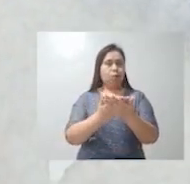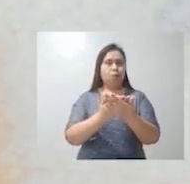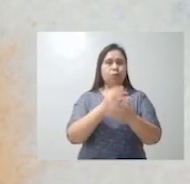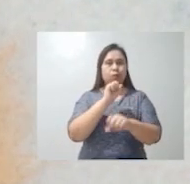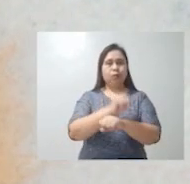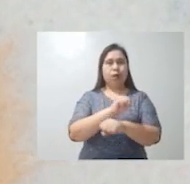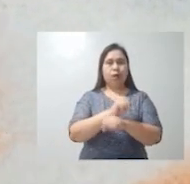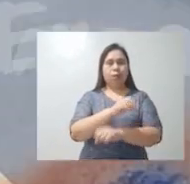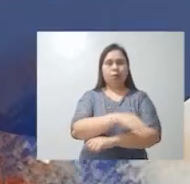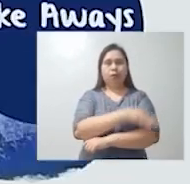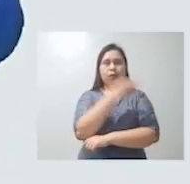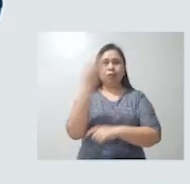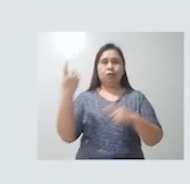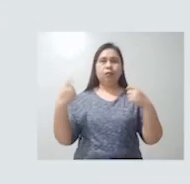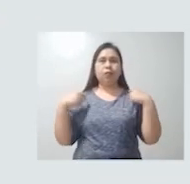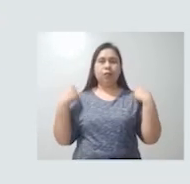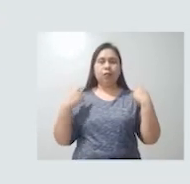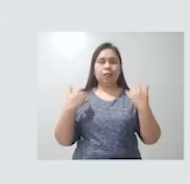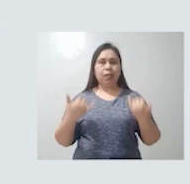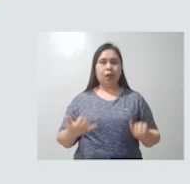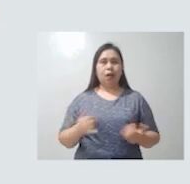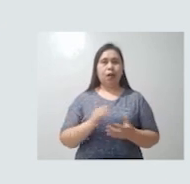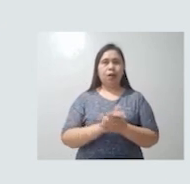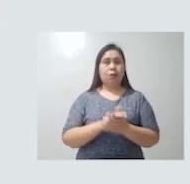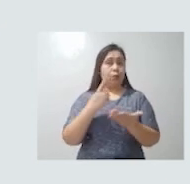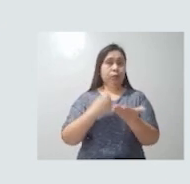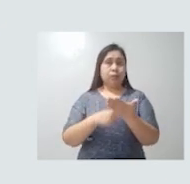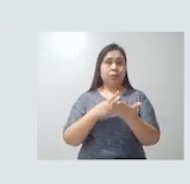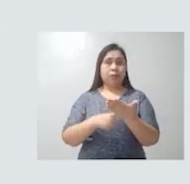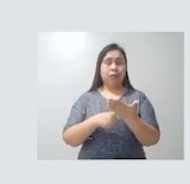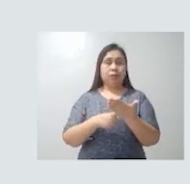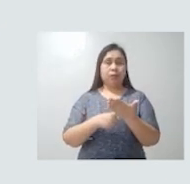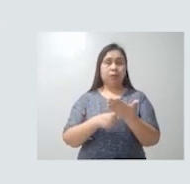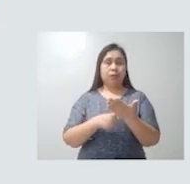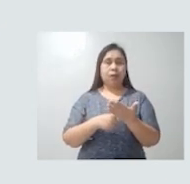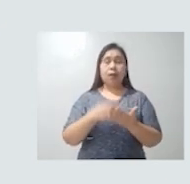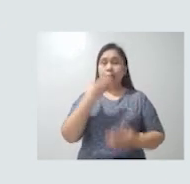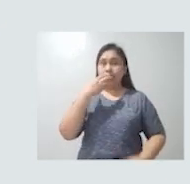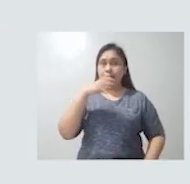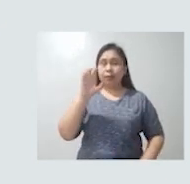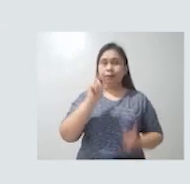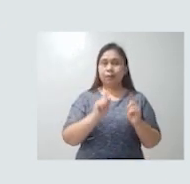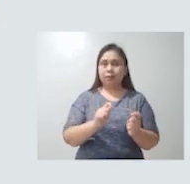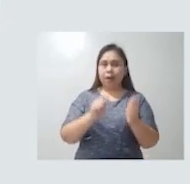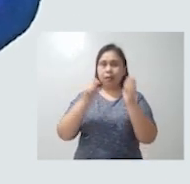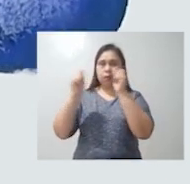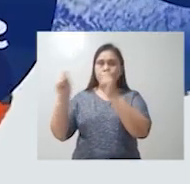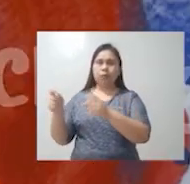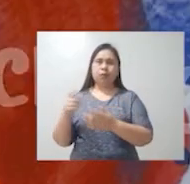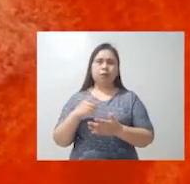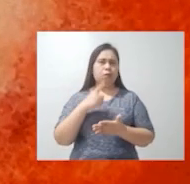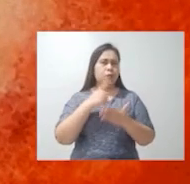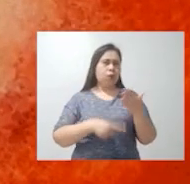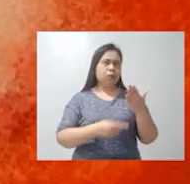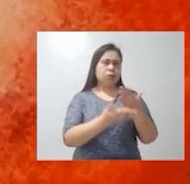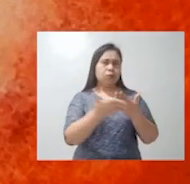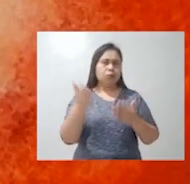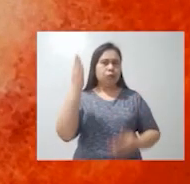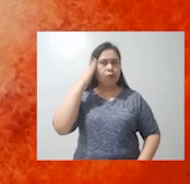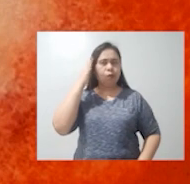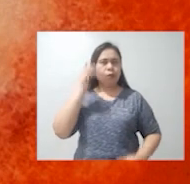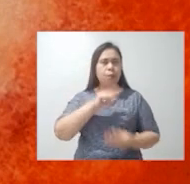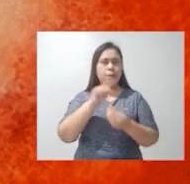Fernandino teens! This time, we will discuss heat transfer. What do you know about